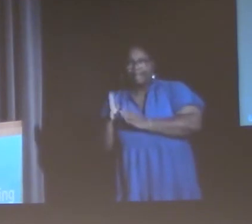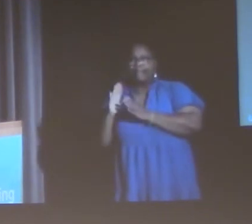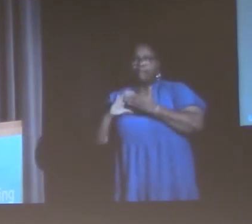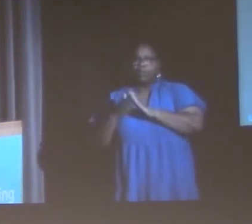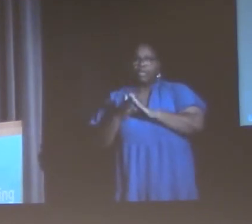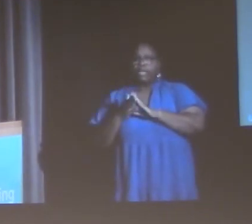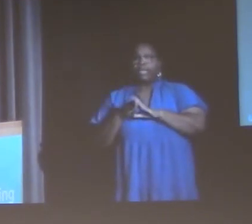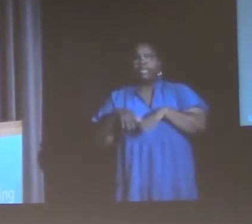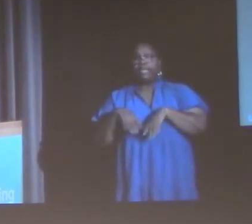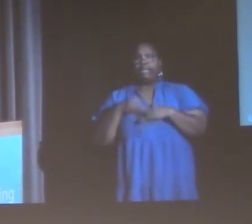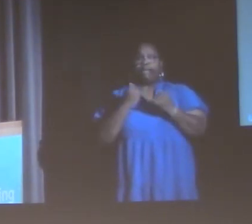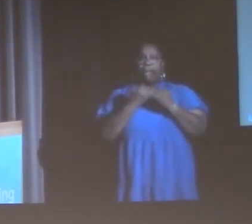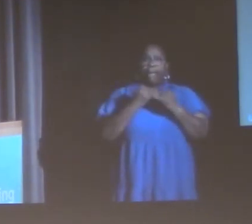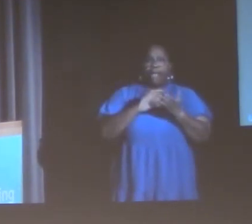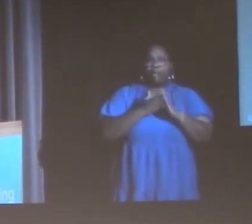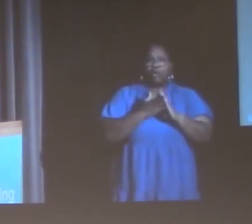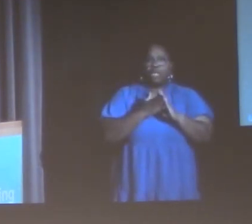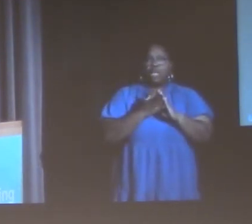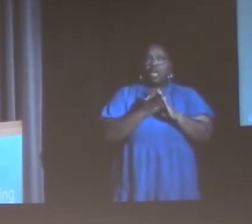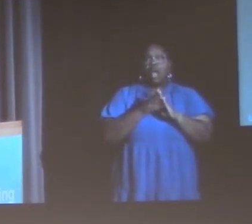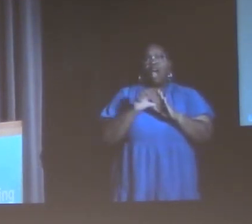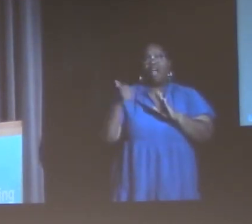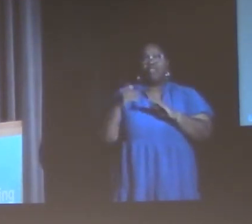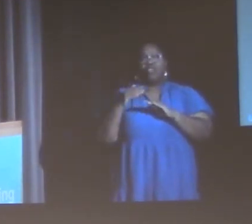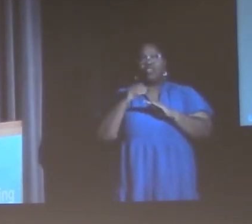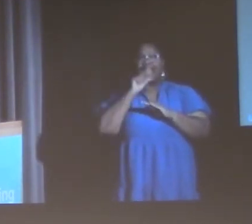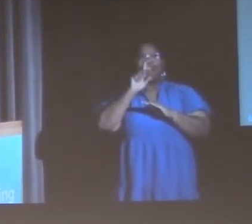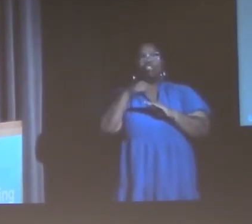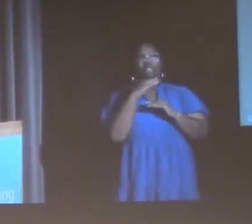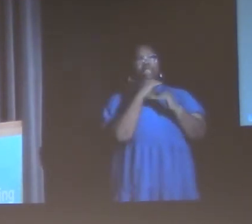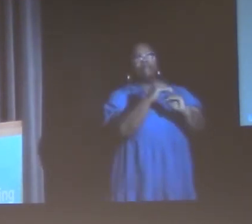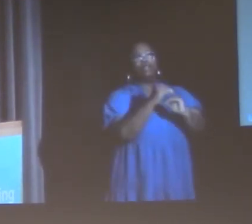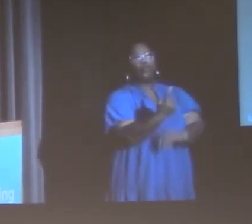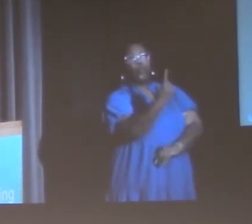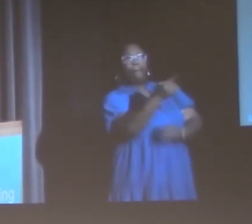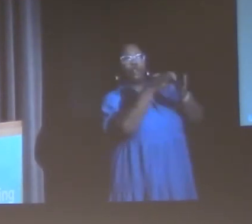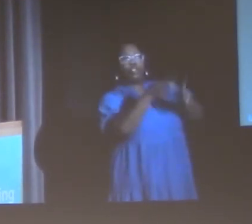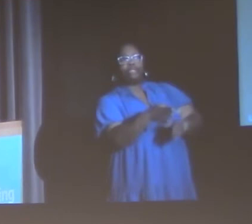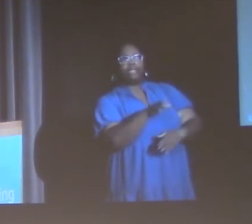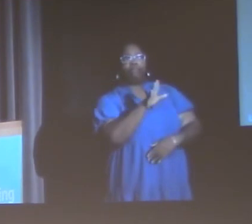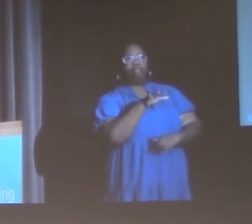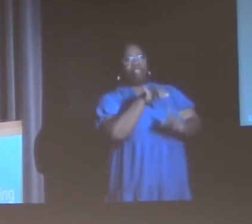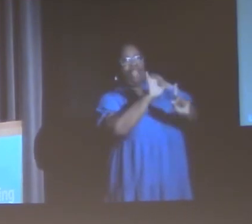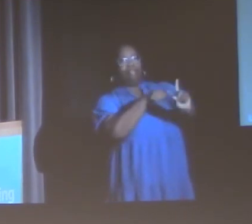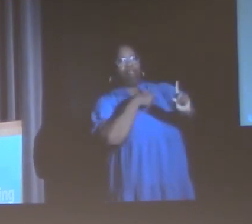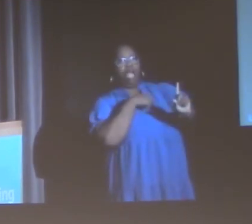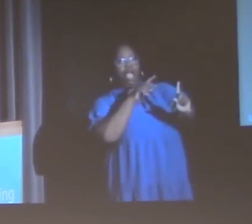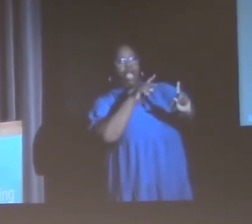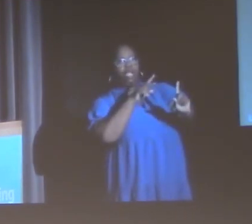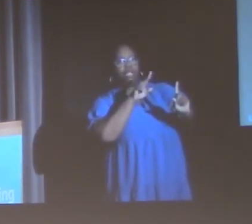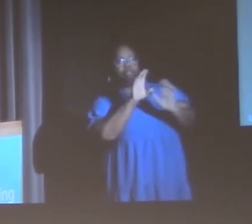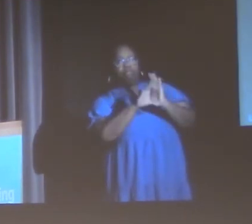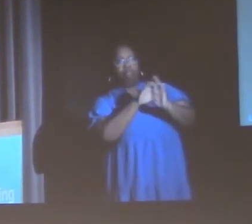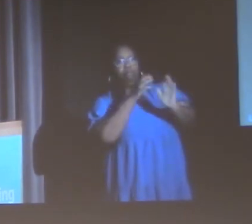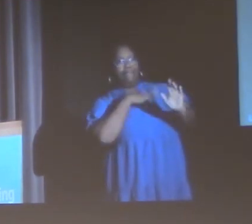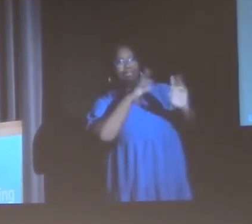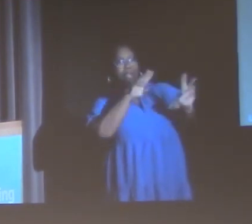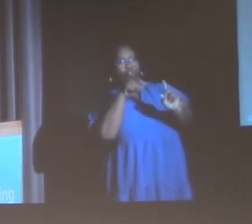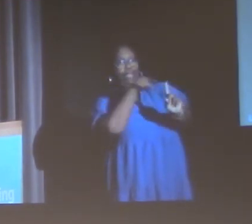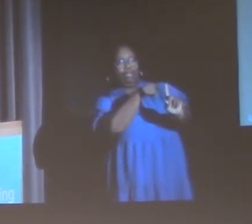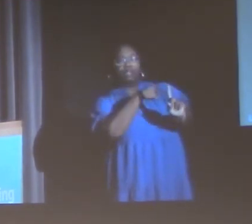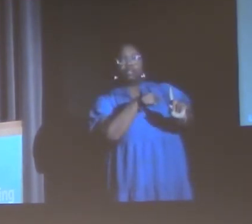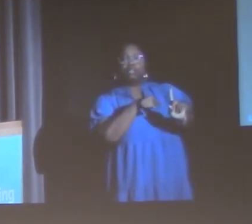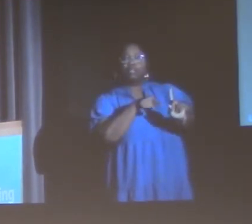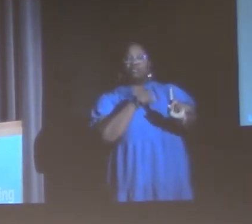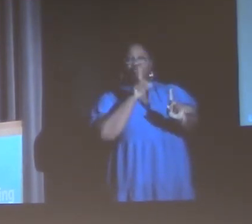subject, you know, and the like individual person? Because I know that like prisons are inherently political space,